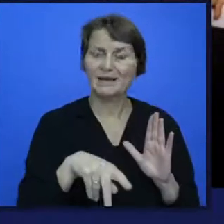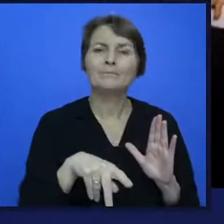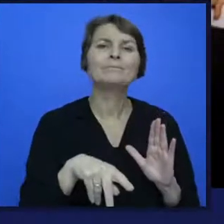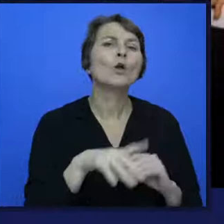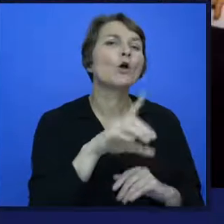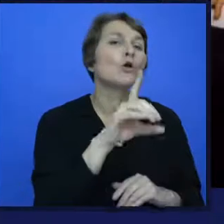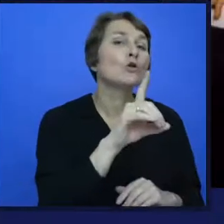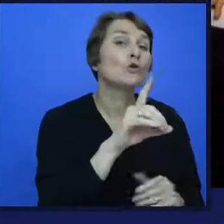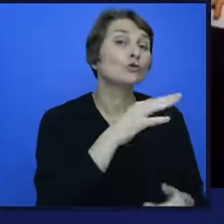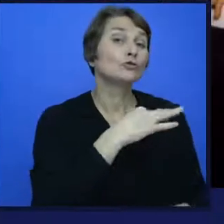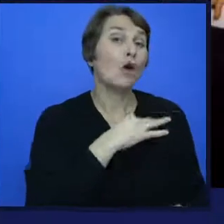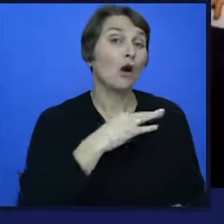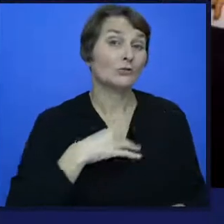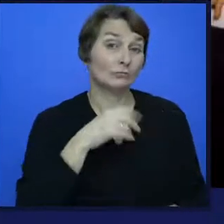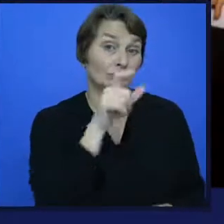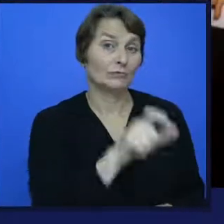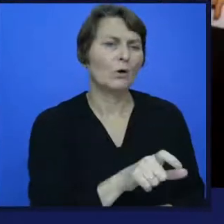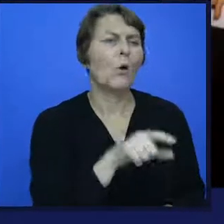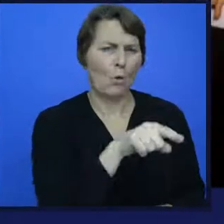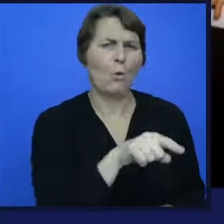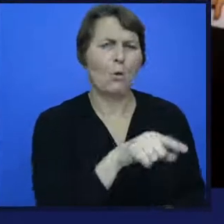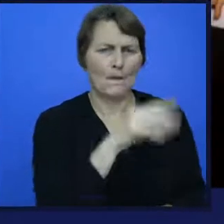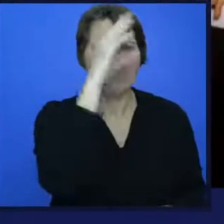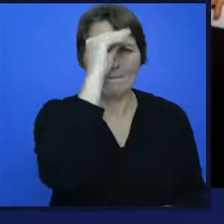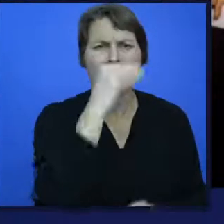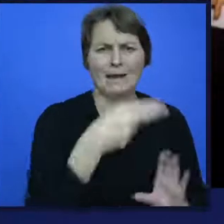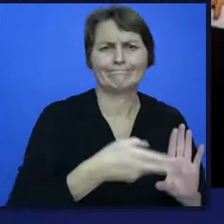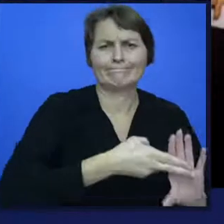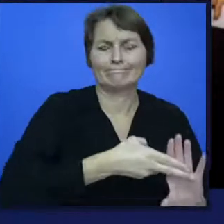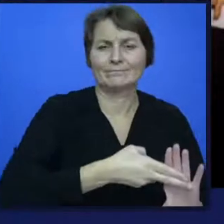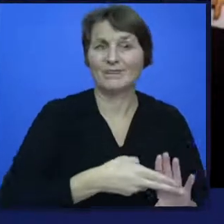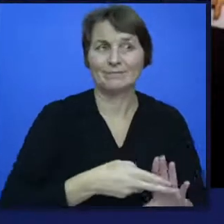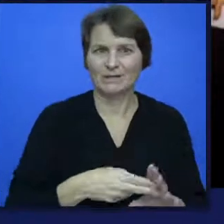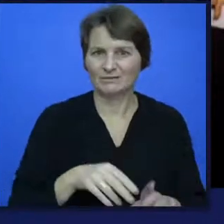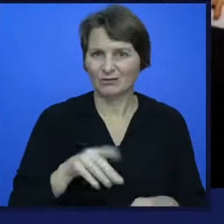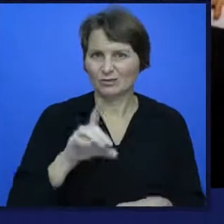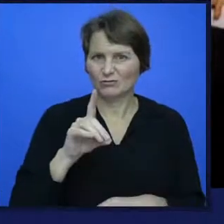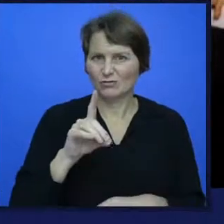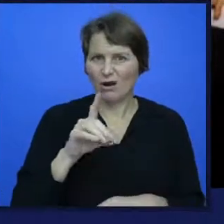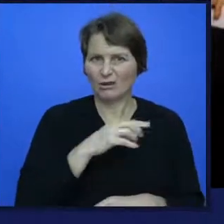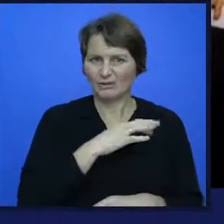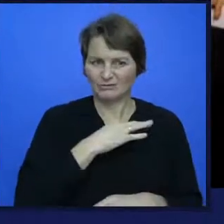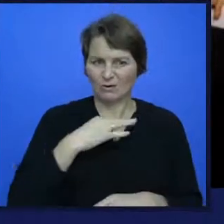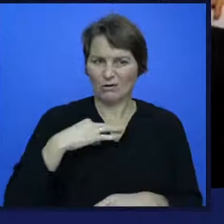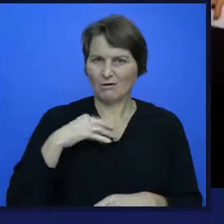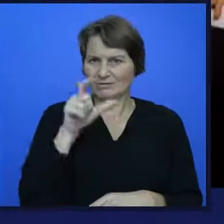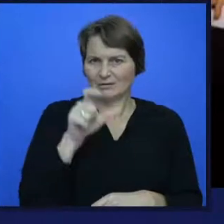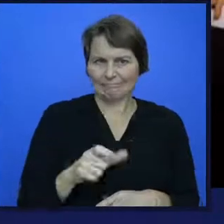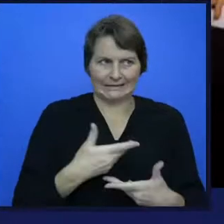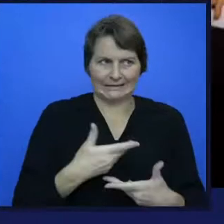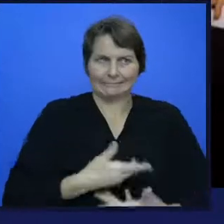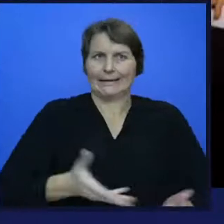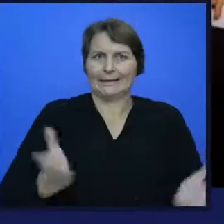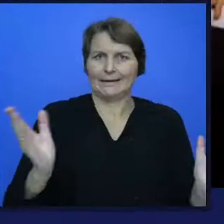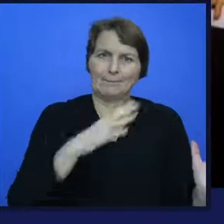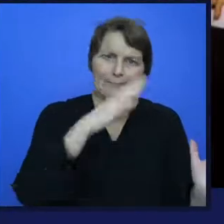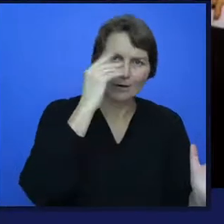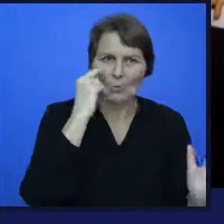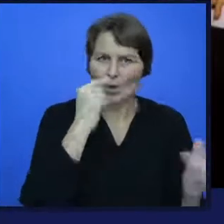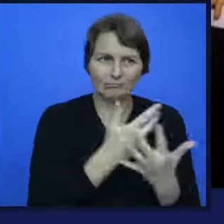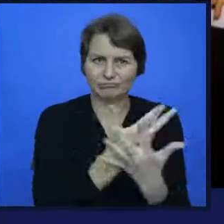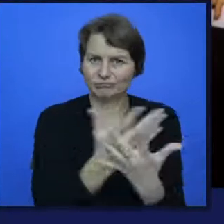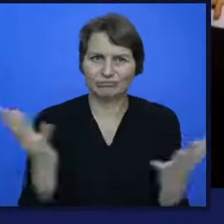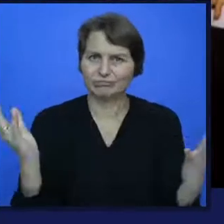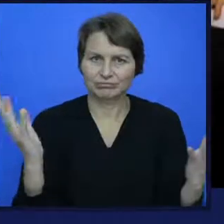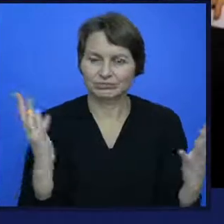versus a female thing, where in reality, a doctor is just a doctor, right? And so you'll see a ton of stuff like that inherently built into